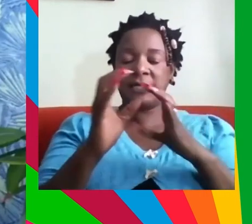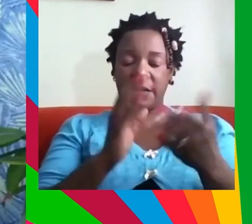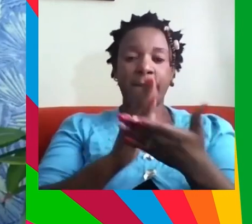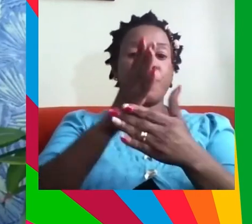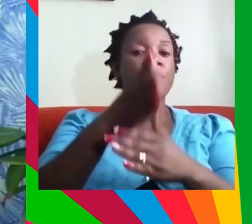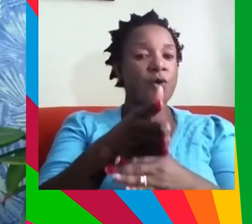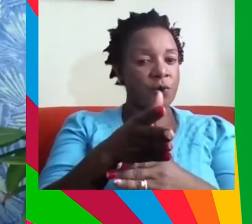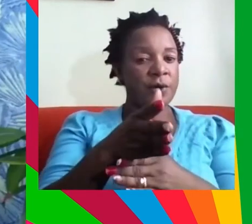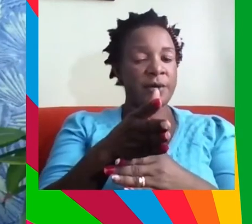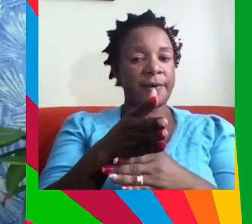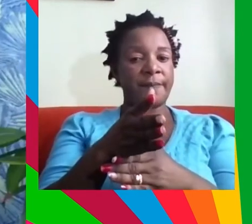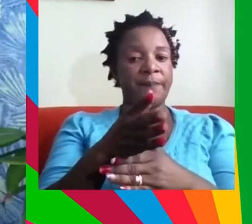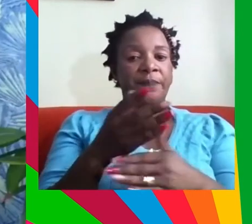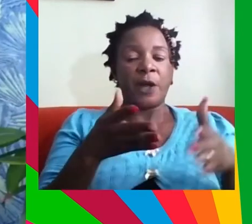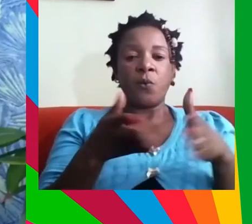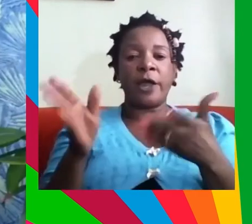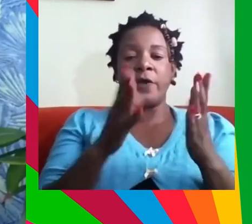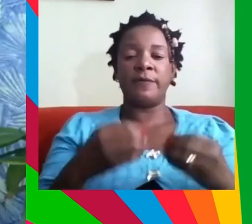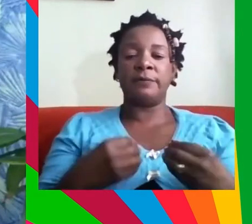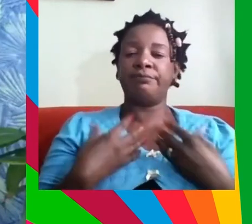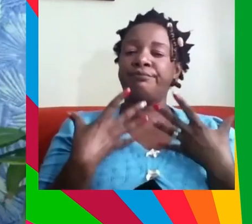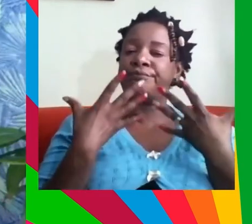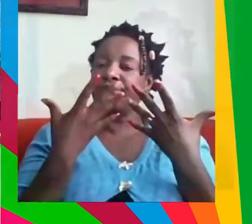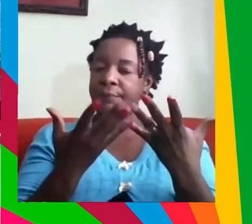and beyond a way of expressing and telling a story.